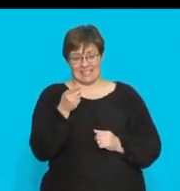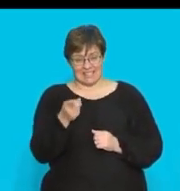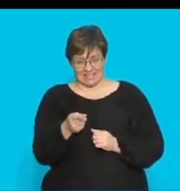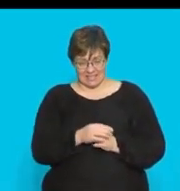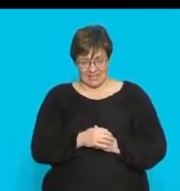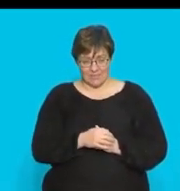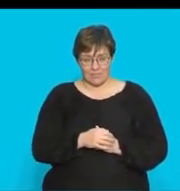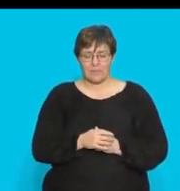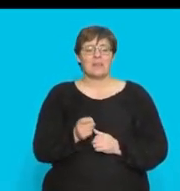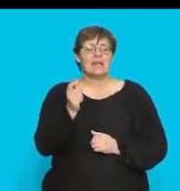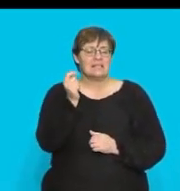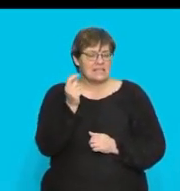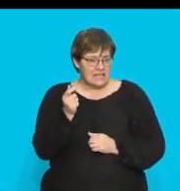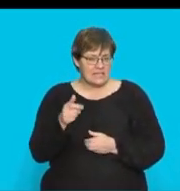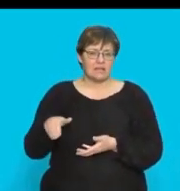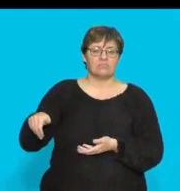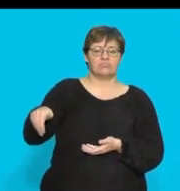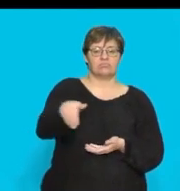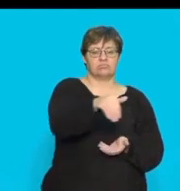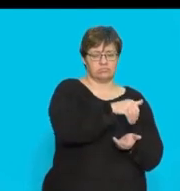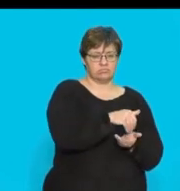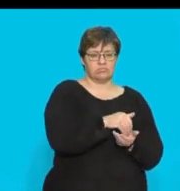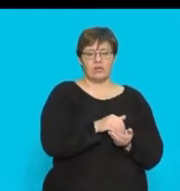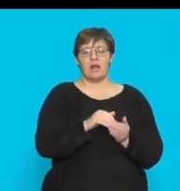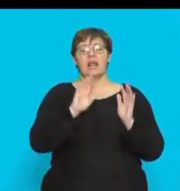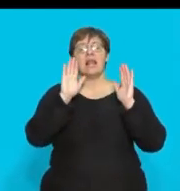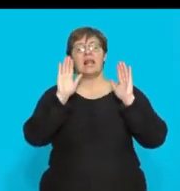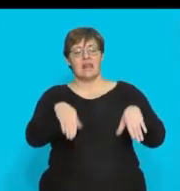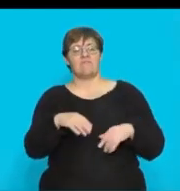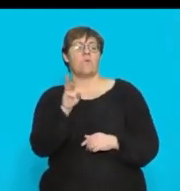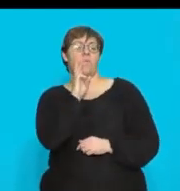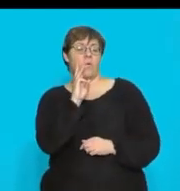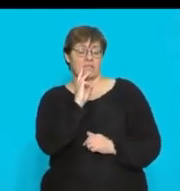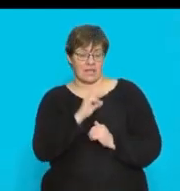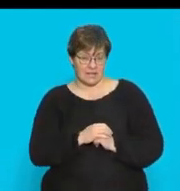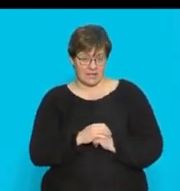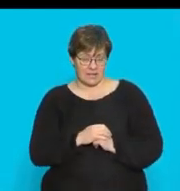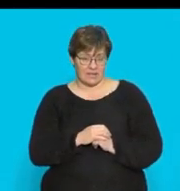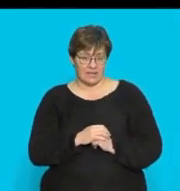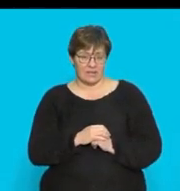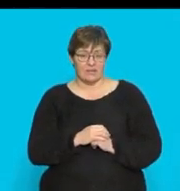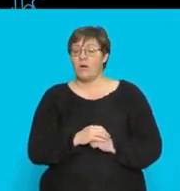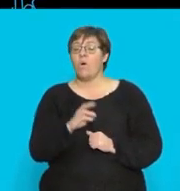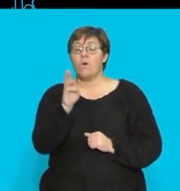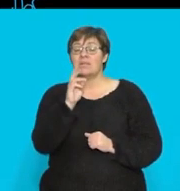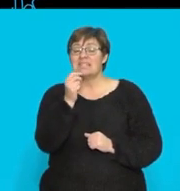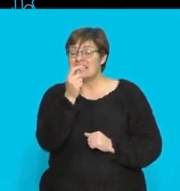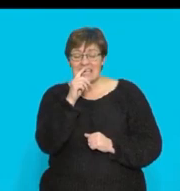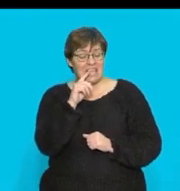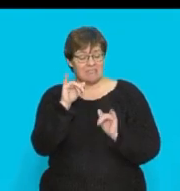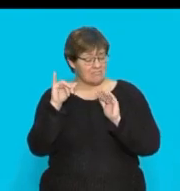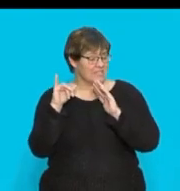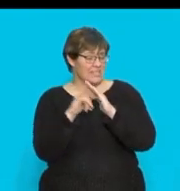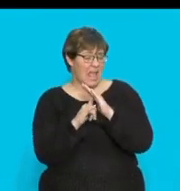The seeds are collected and left in the water. But a seed can remain dormant